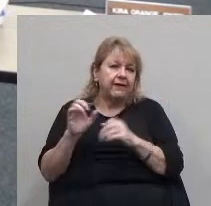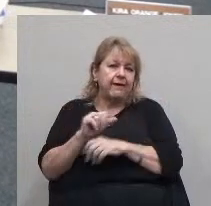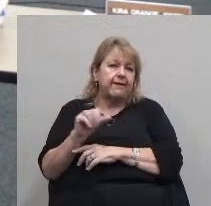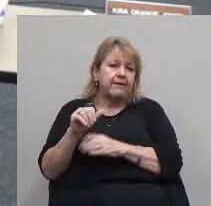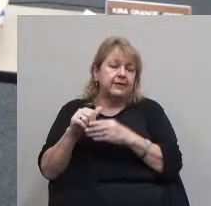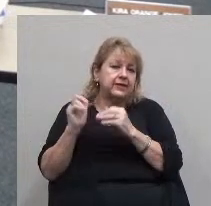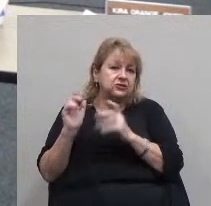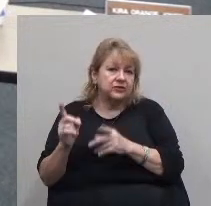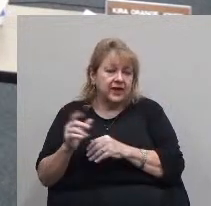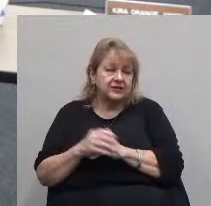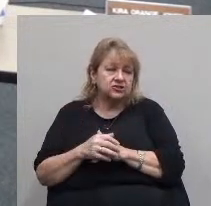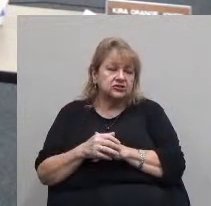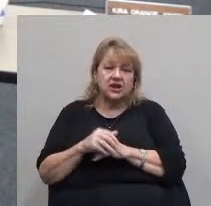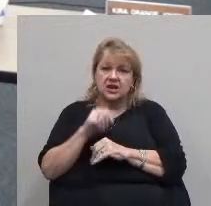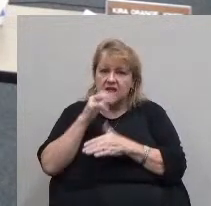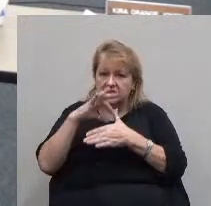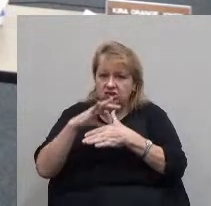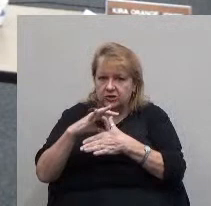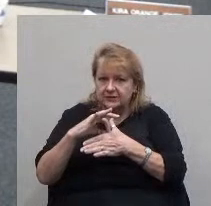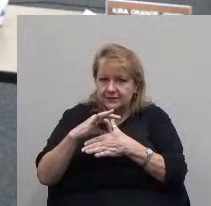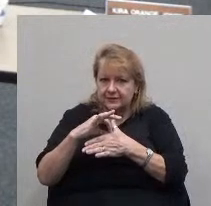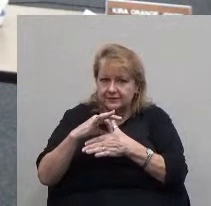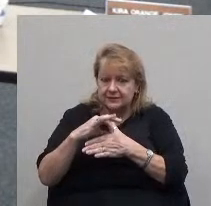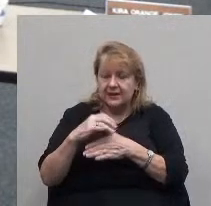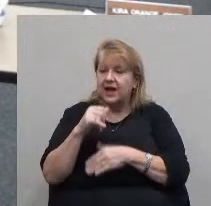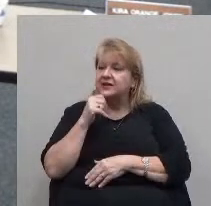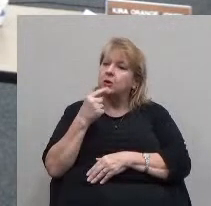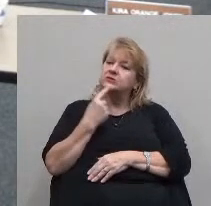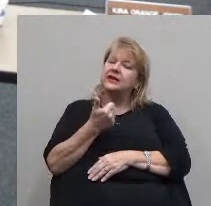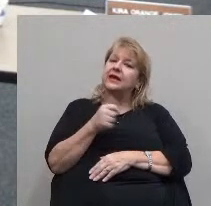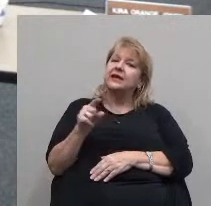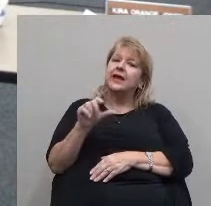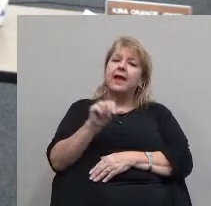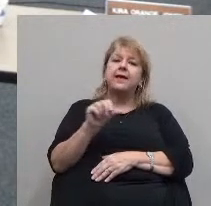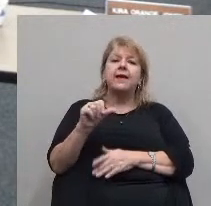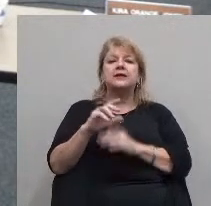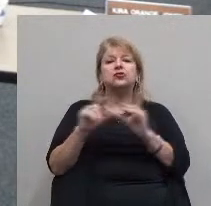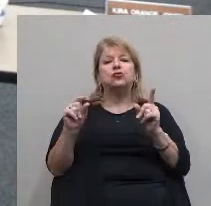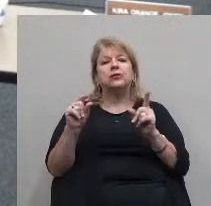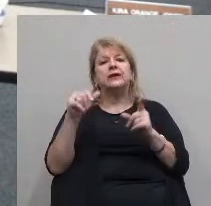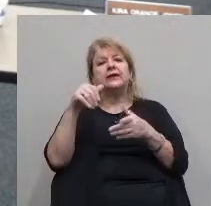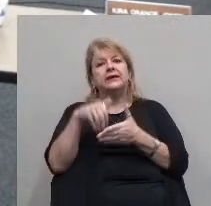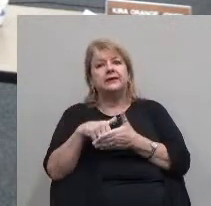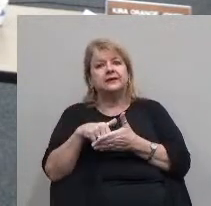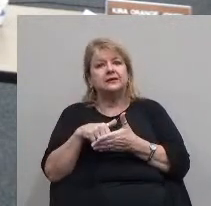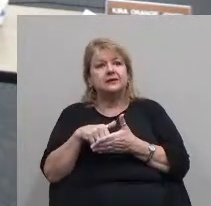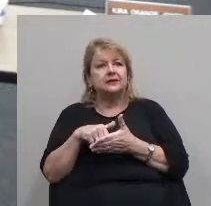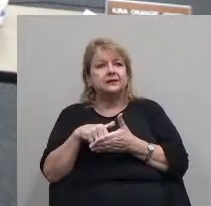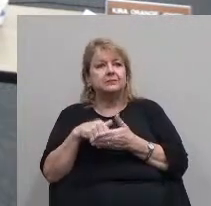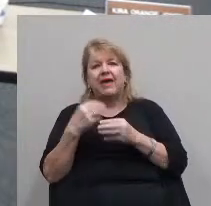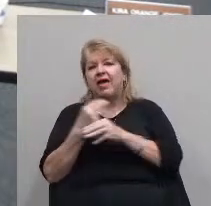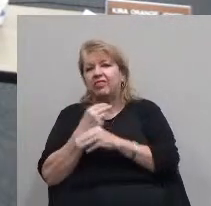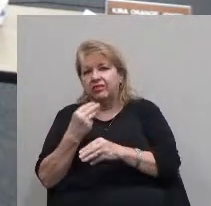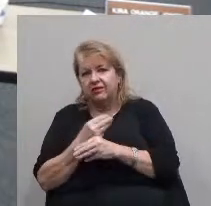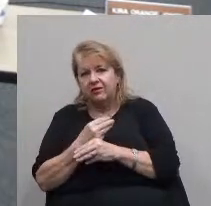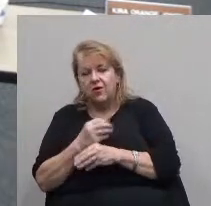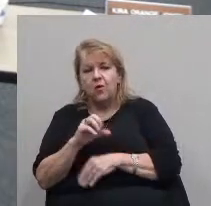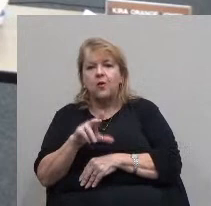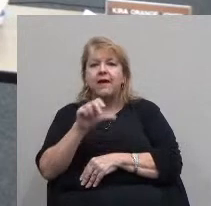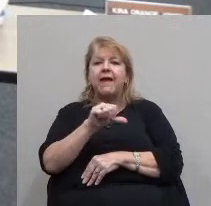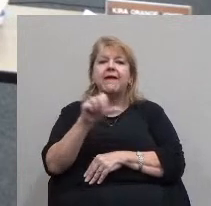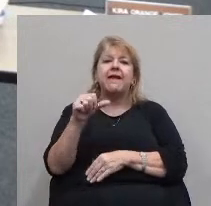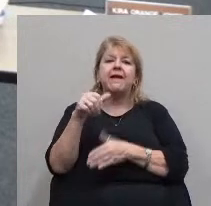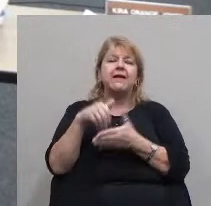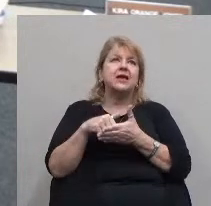degrees in, I've never seen any that says an associate degree in mathematics,